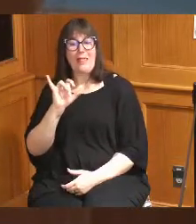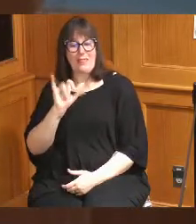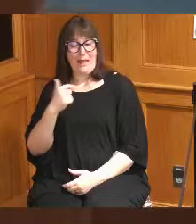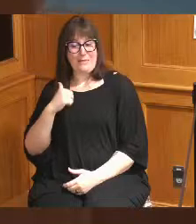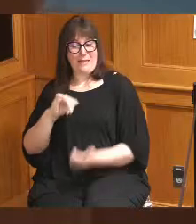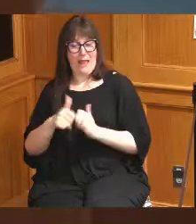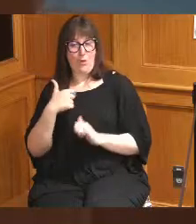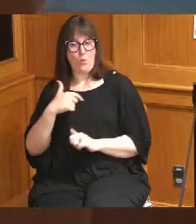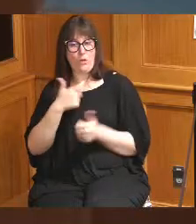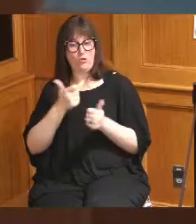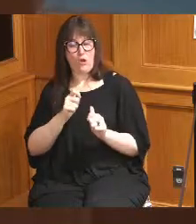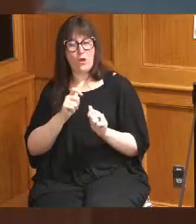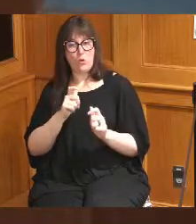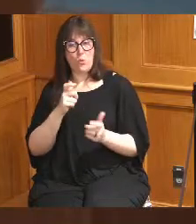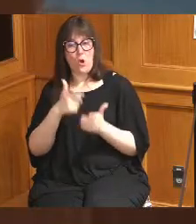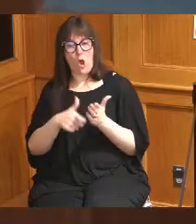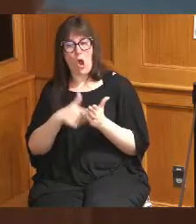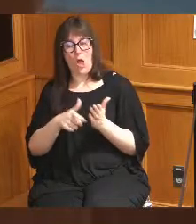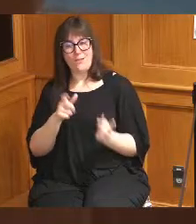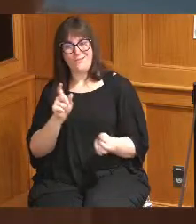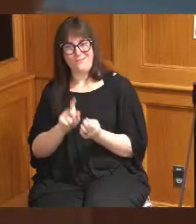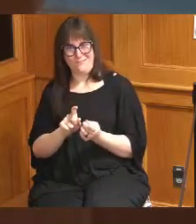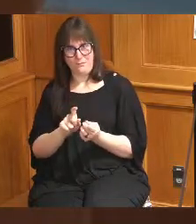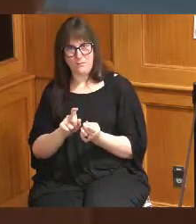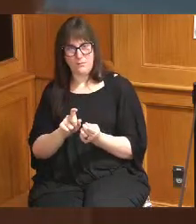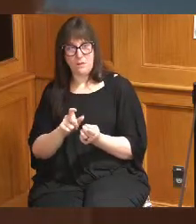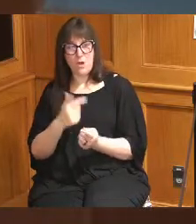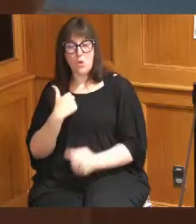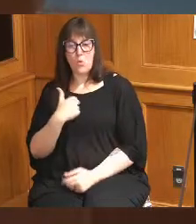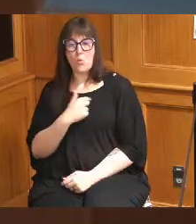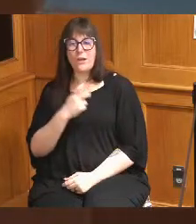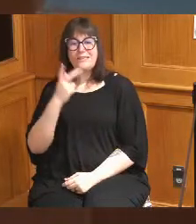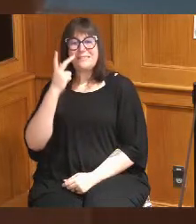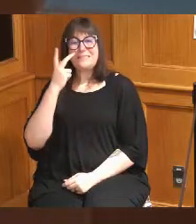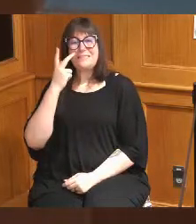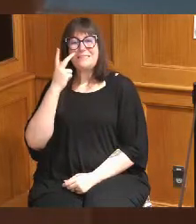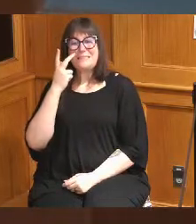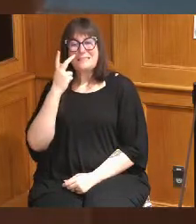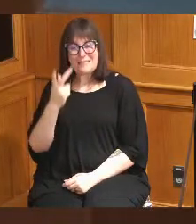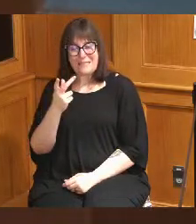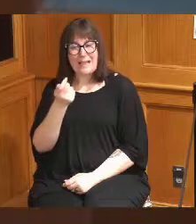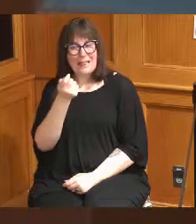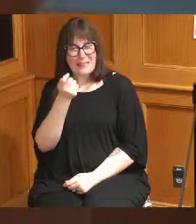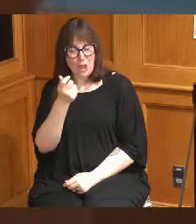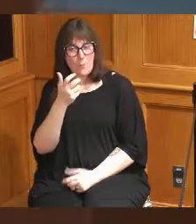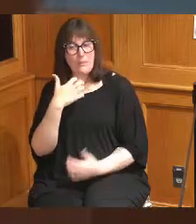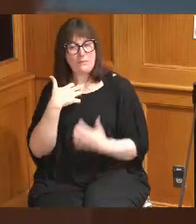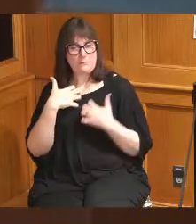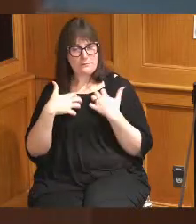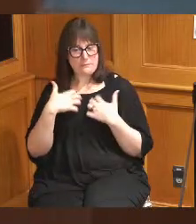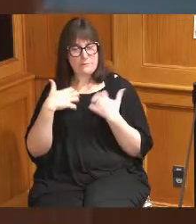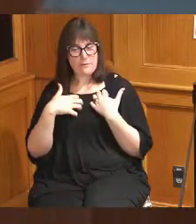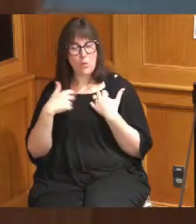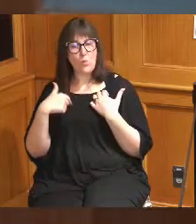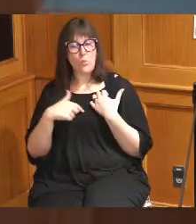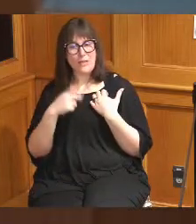low. So what we're seeing, a little bit of a troubling trend, is we're